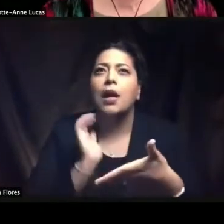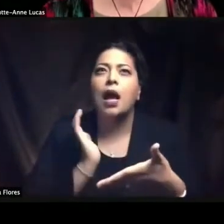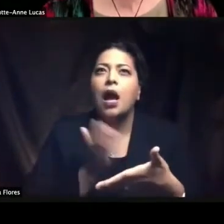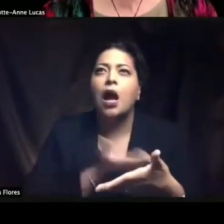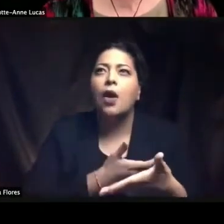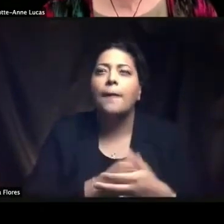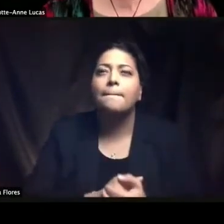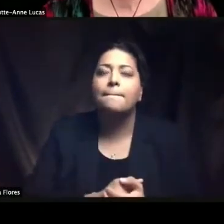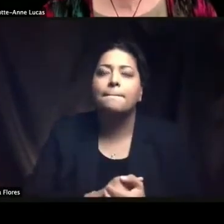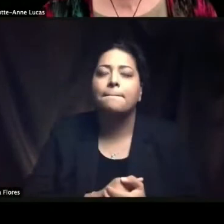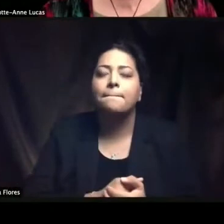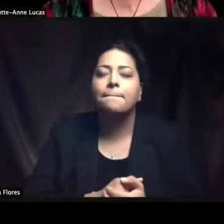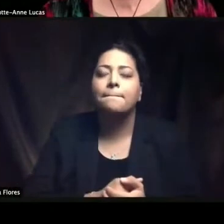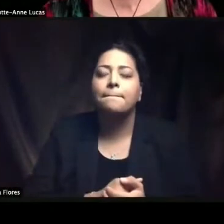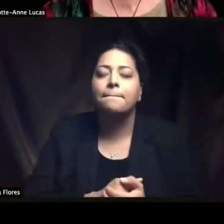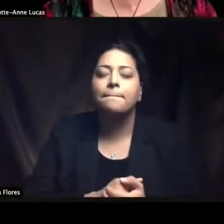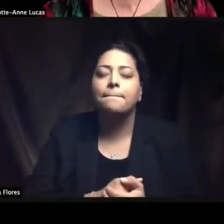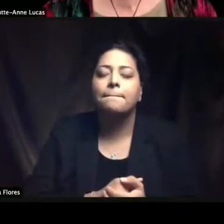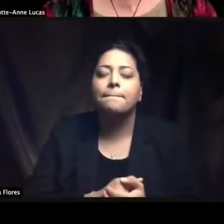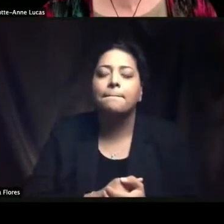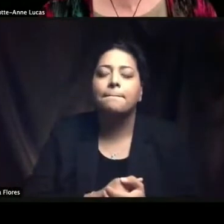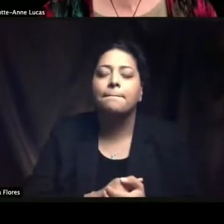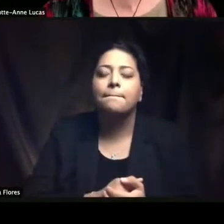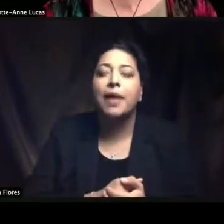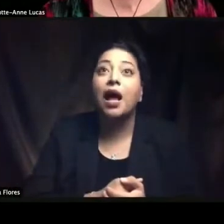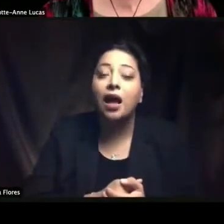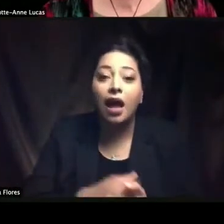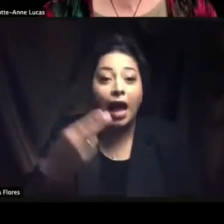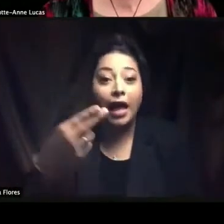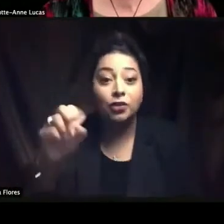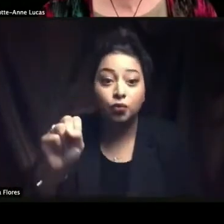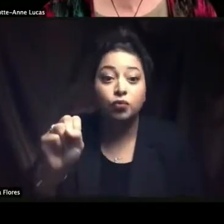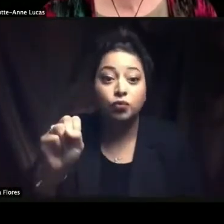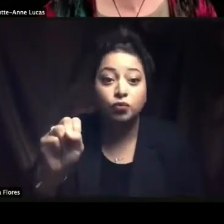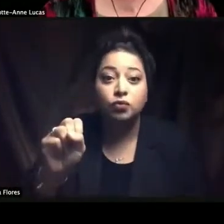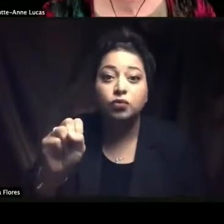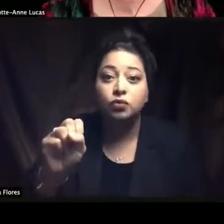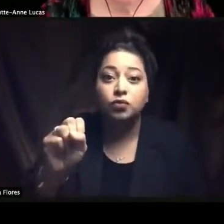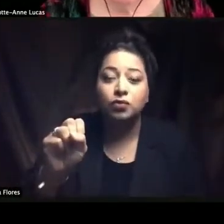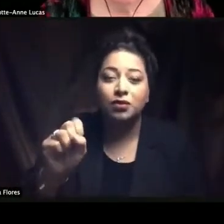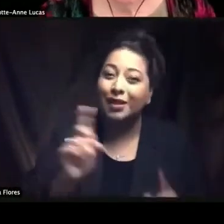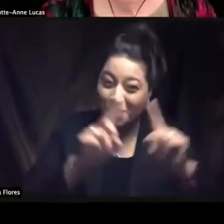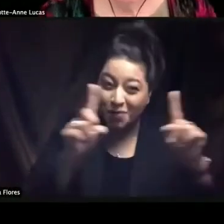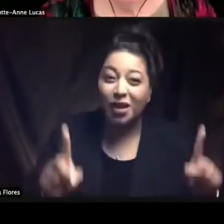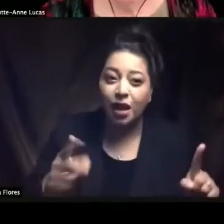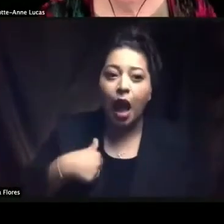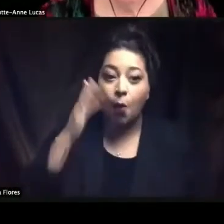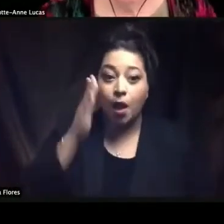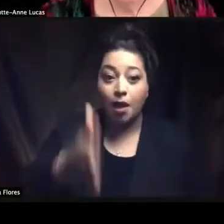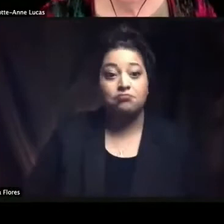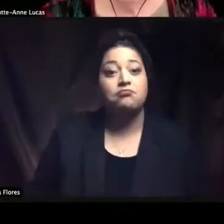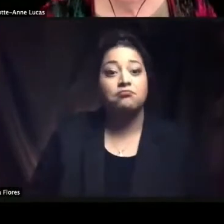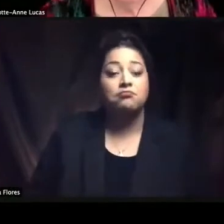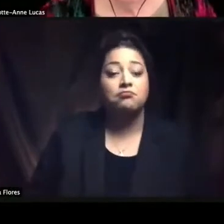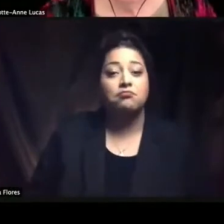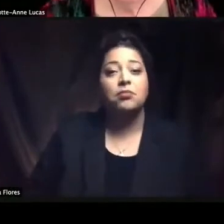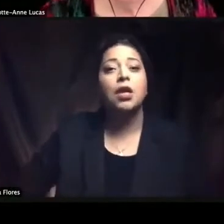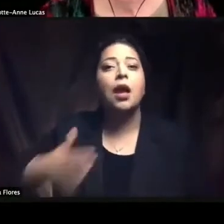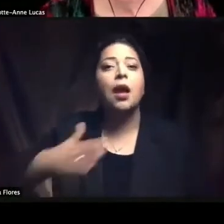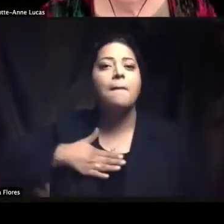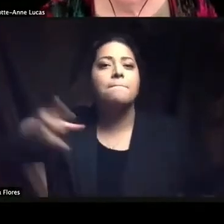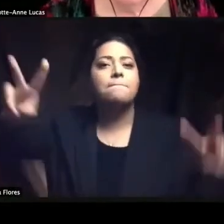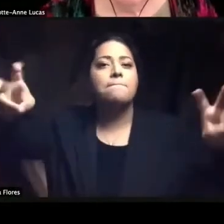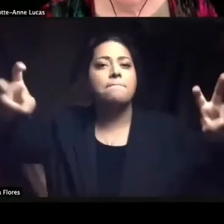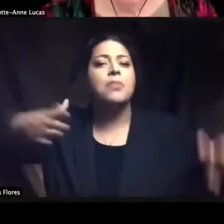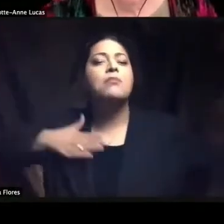our high schools, but I will. The mantra that I preach is